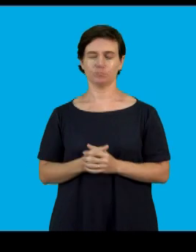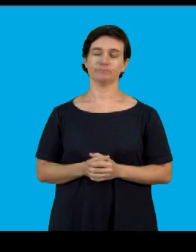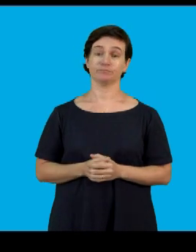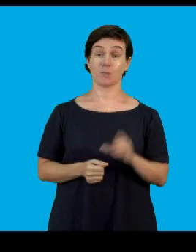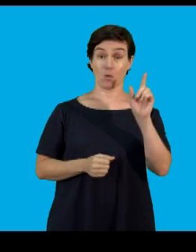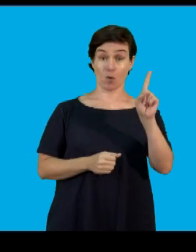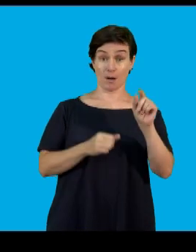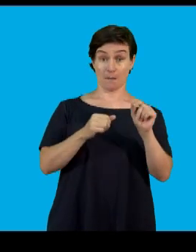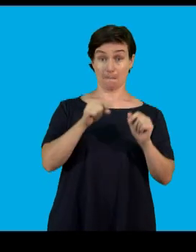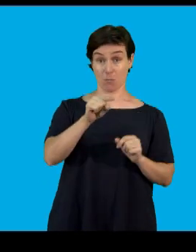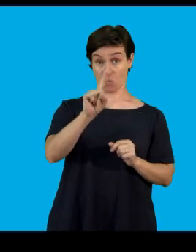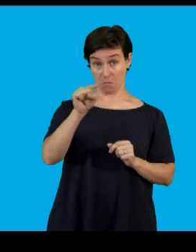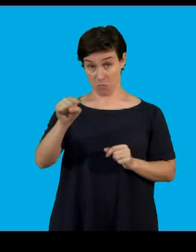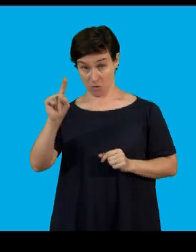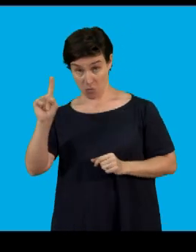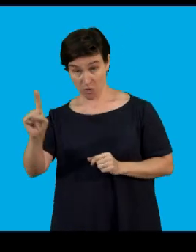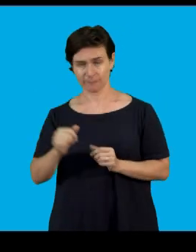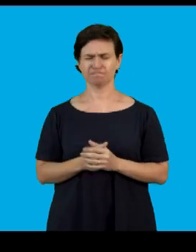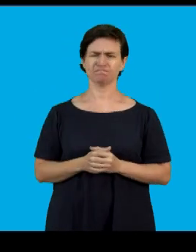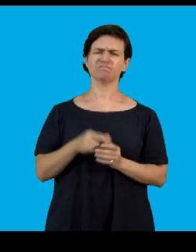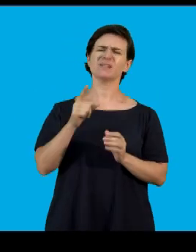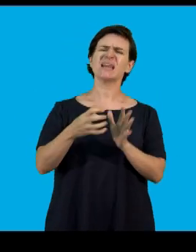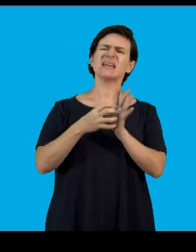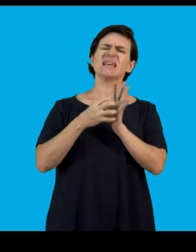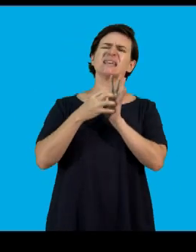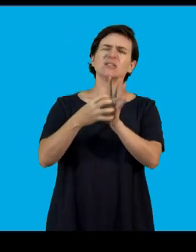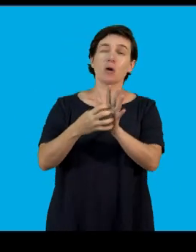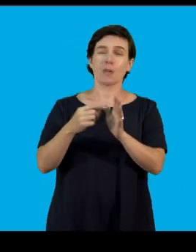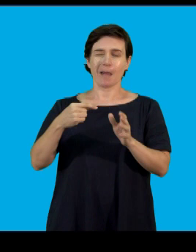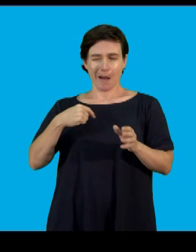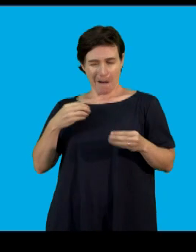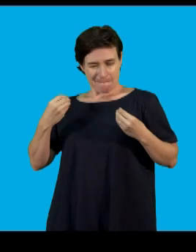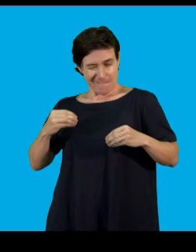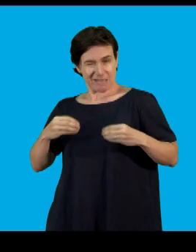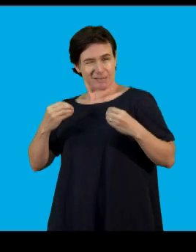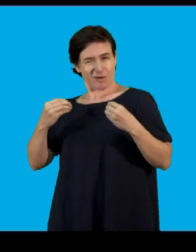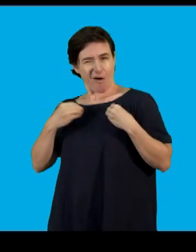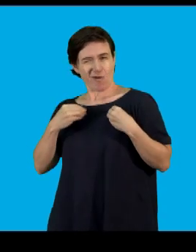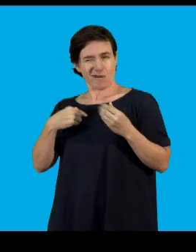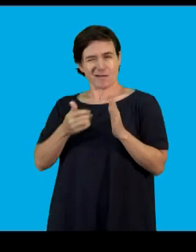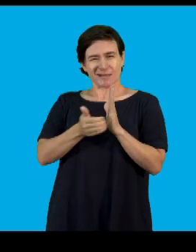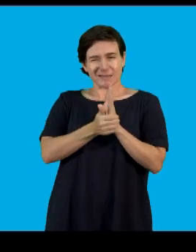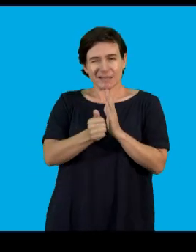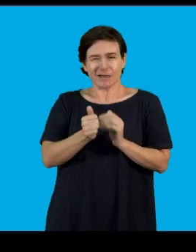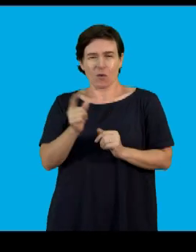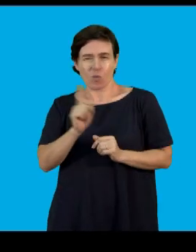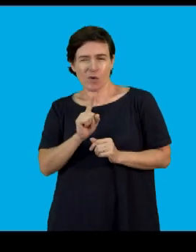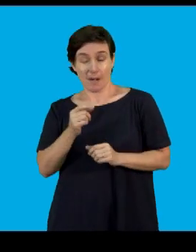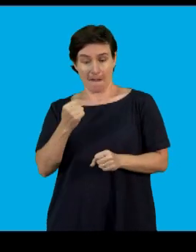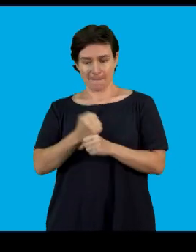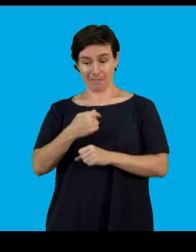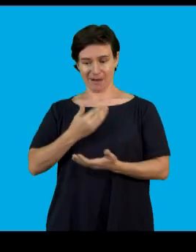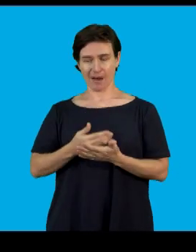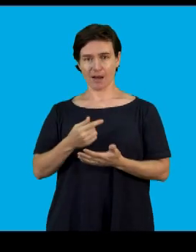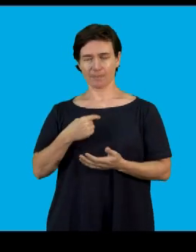start. 1.1.1, an example of an entrepreneurial quality which requires an entrepreneur to